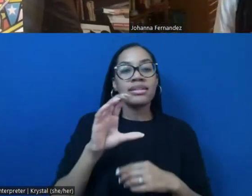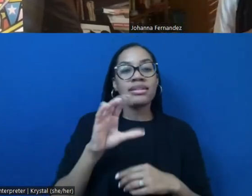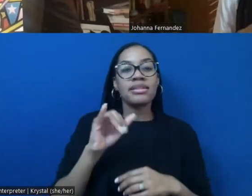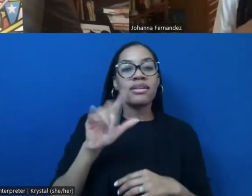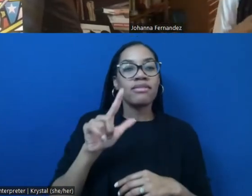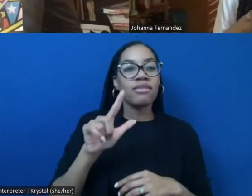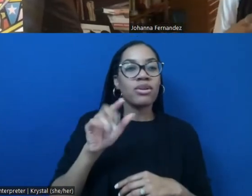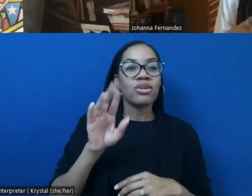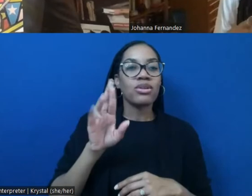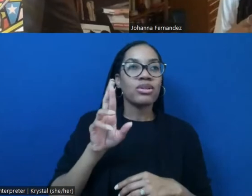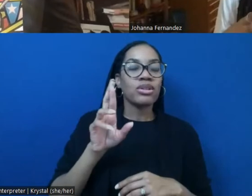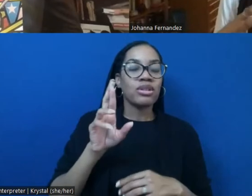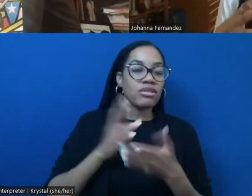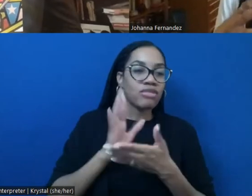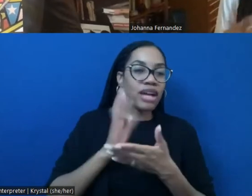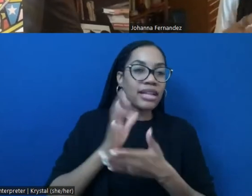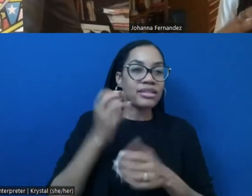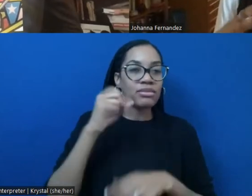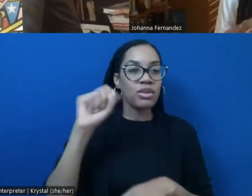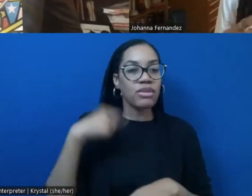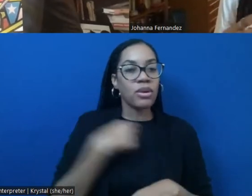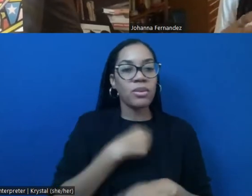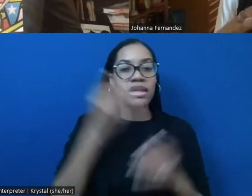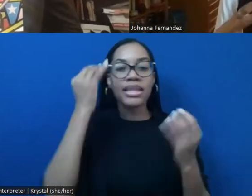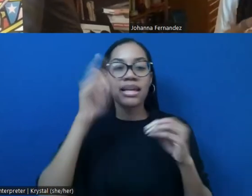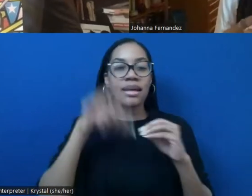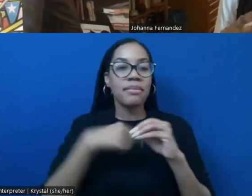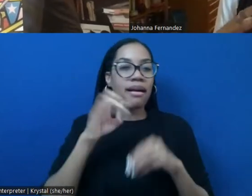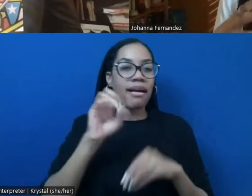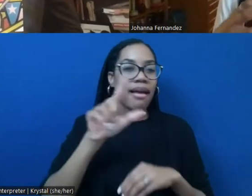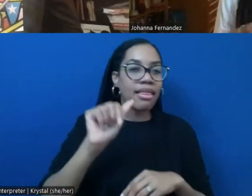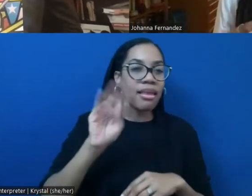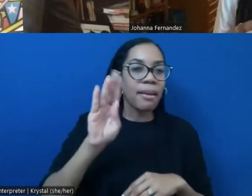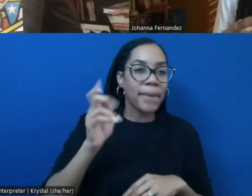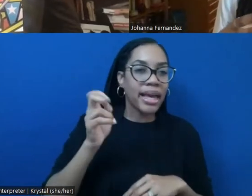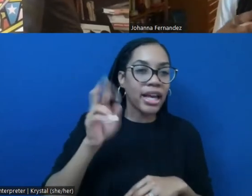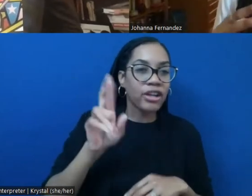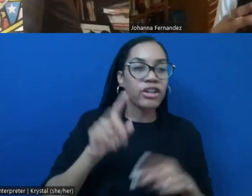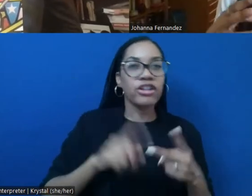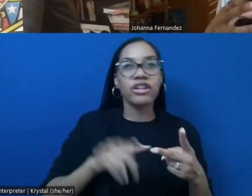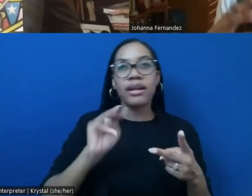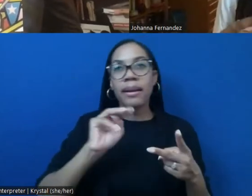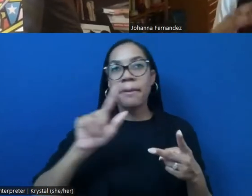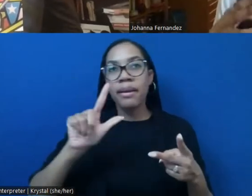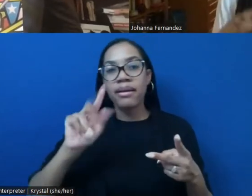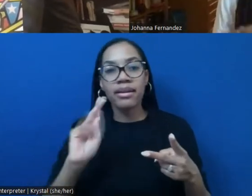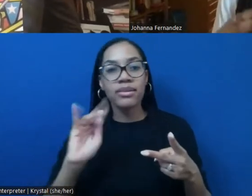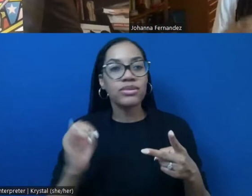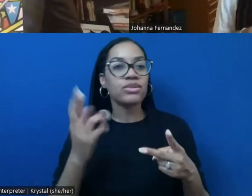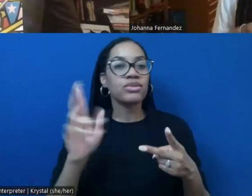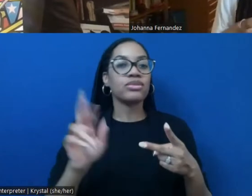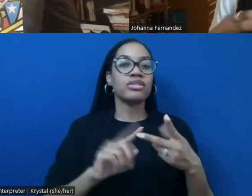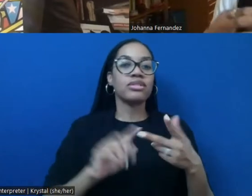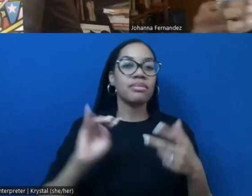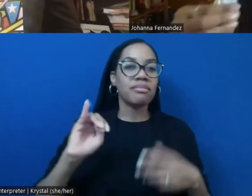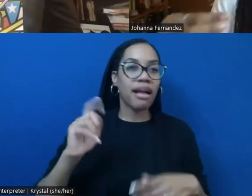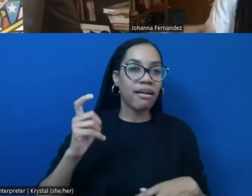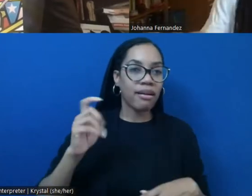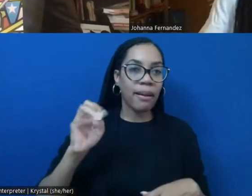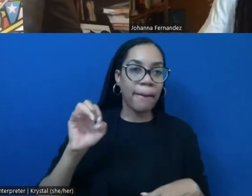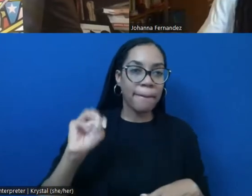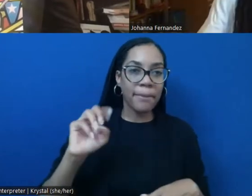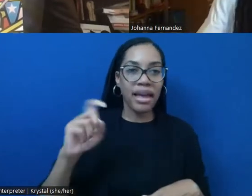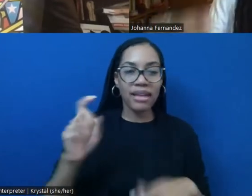King. And I felt that in order to integrate the history of the Young Lords